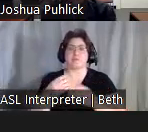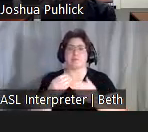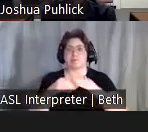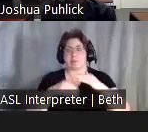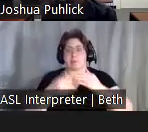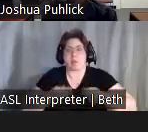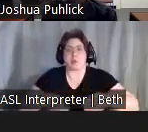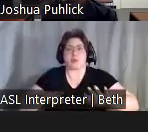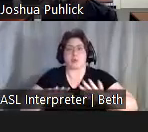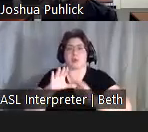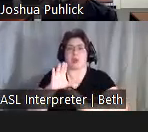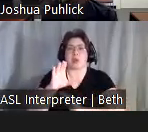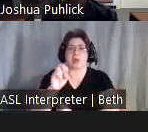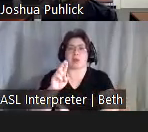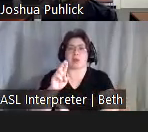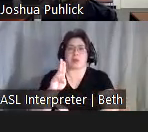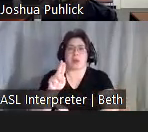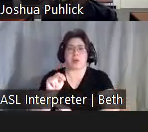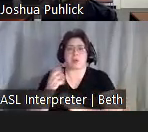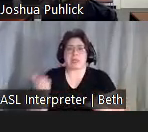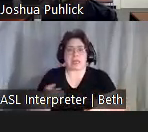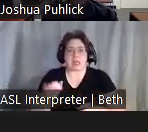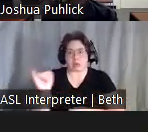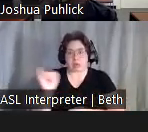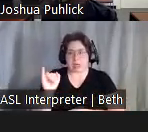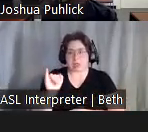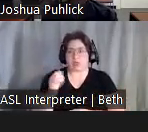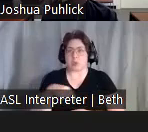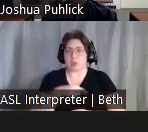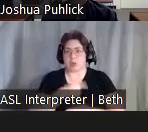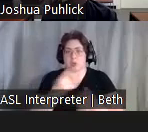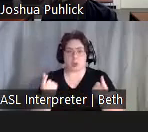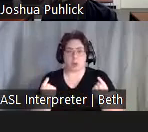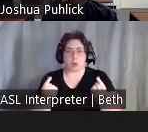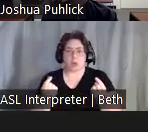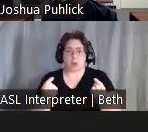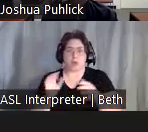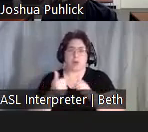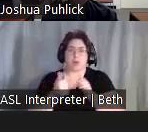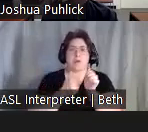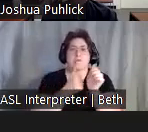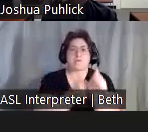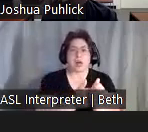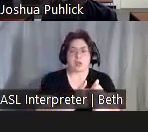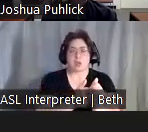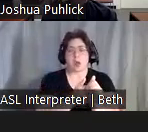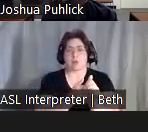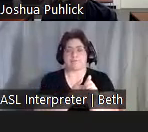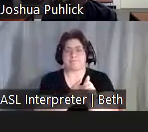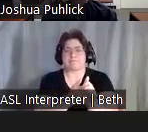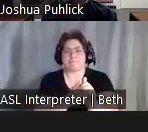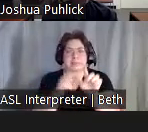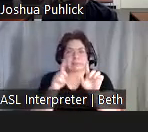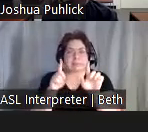And here at Ichauway, we're doing follow-up sampling of